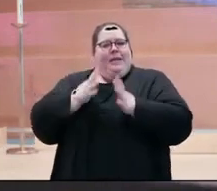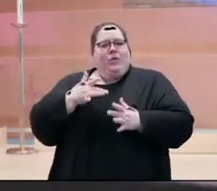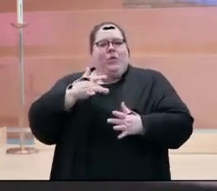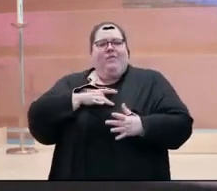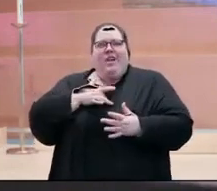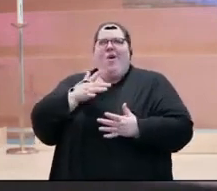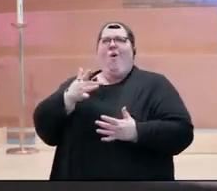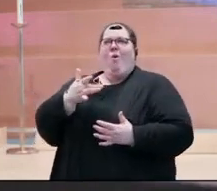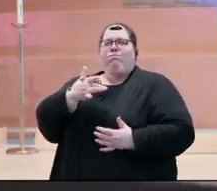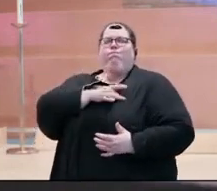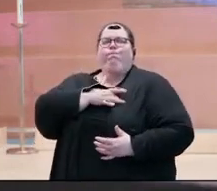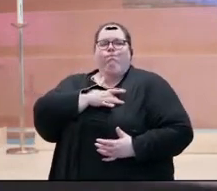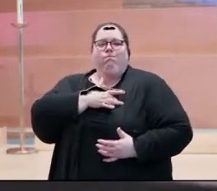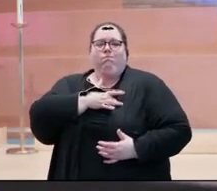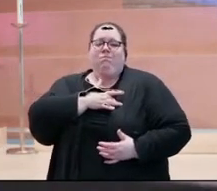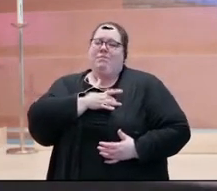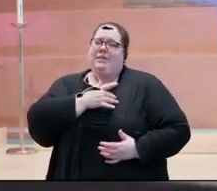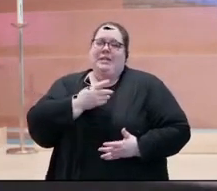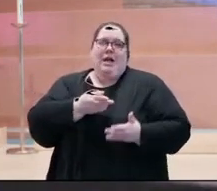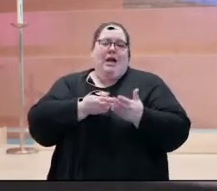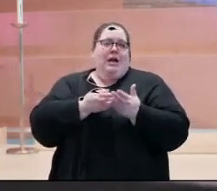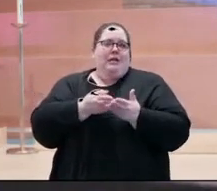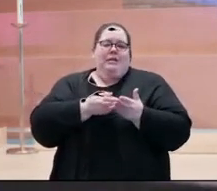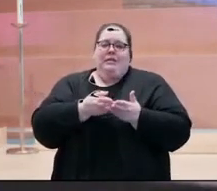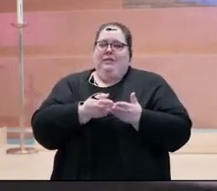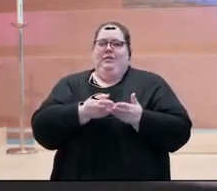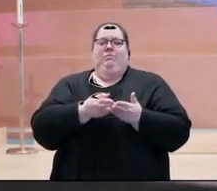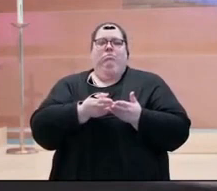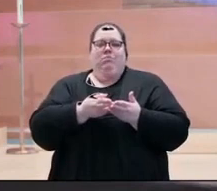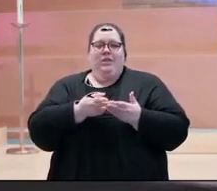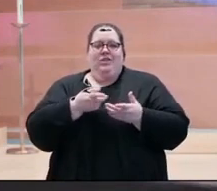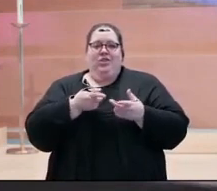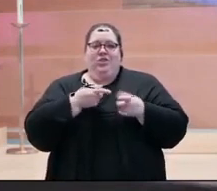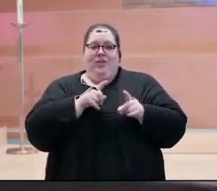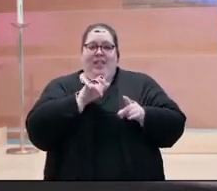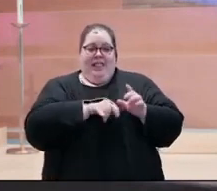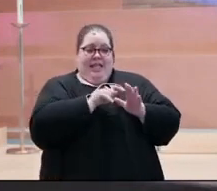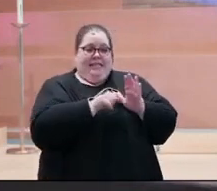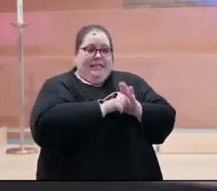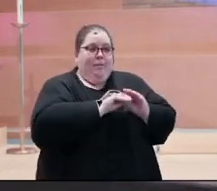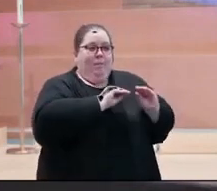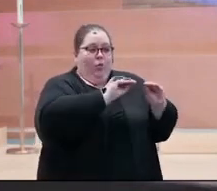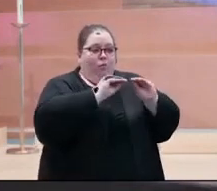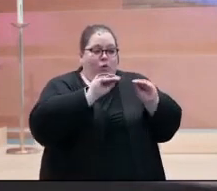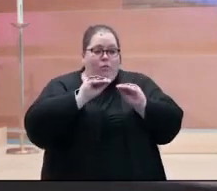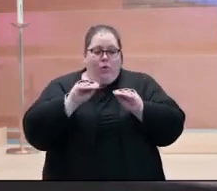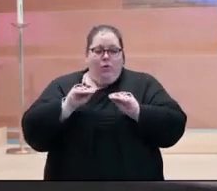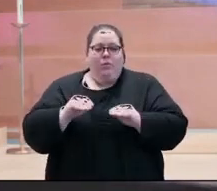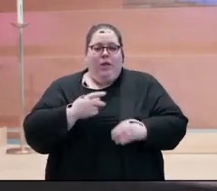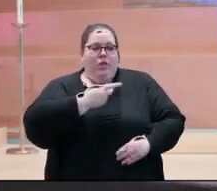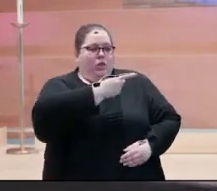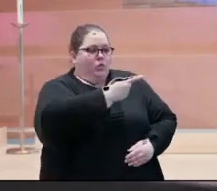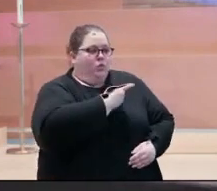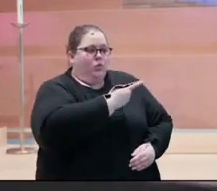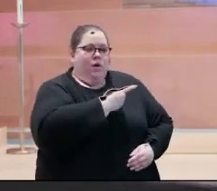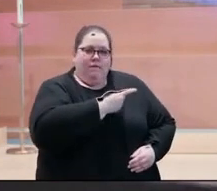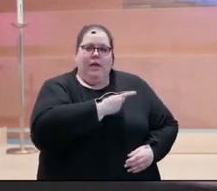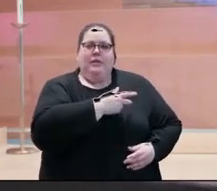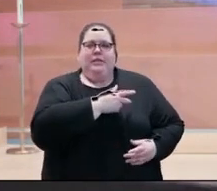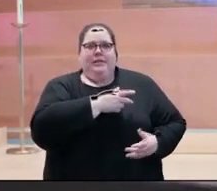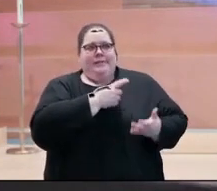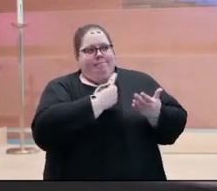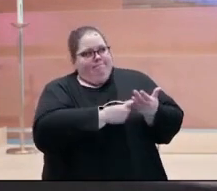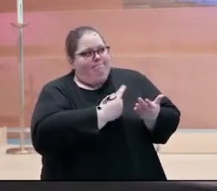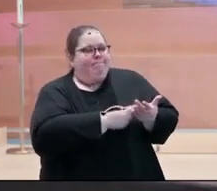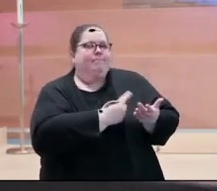I can't tell you how many times during that sort of nomadic period of our lives, my wife and I had the conversations along the